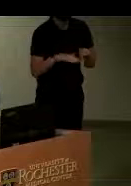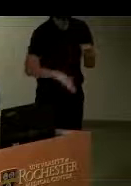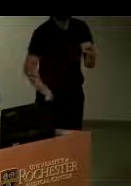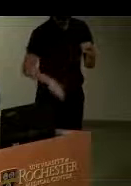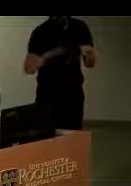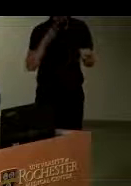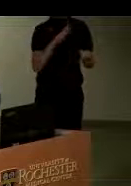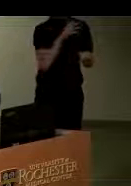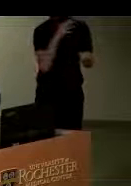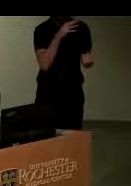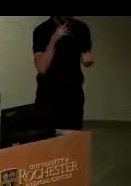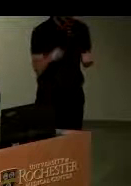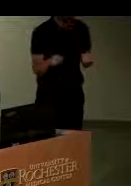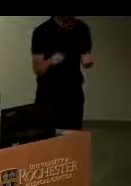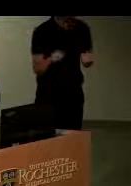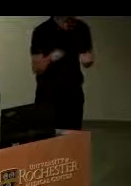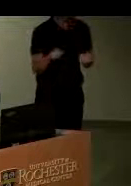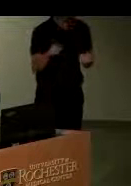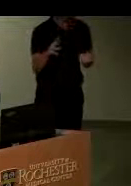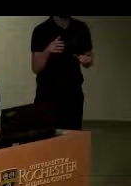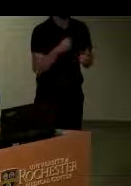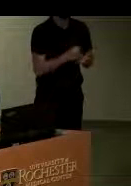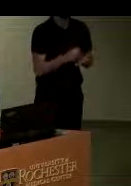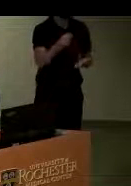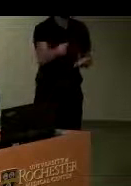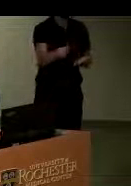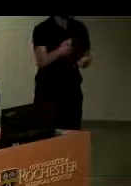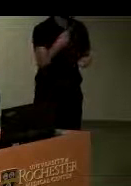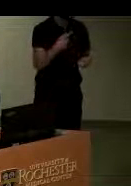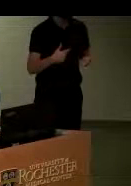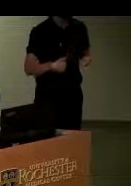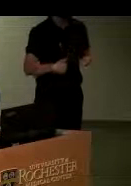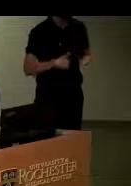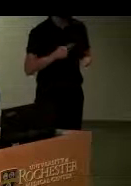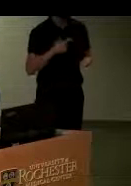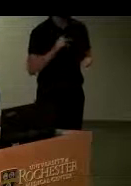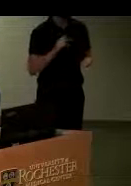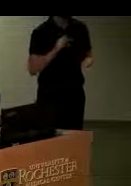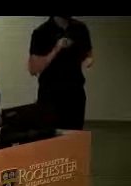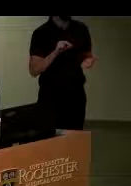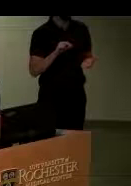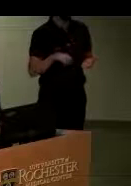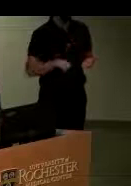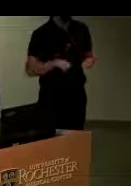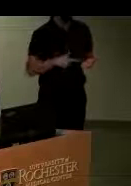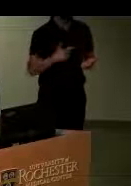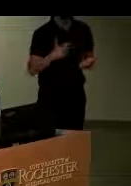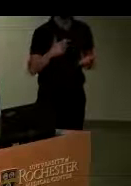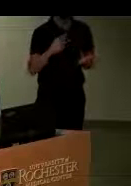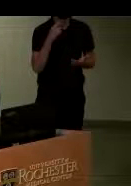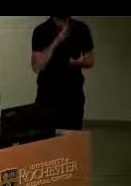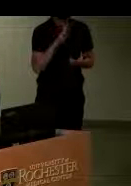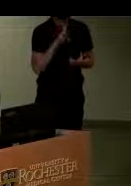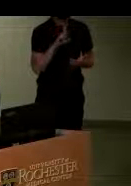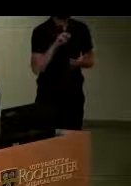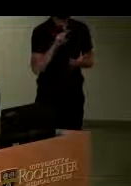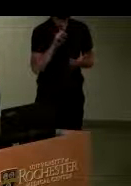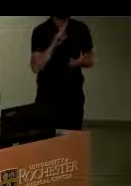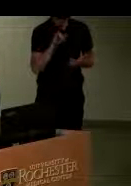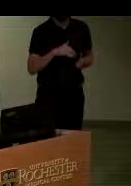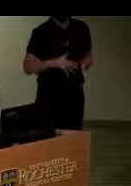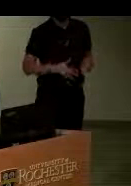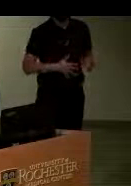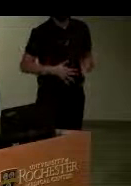farm, and she was admitted by one of the gastroenterologists for refractory abdominal